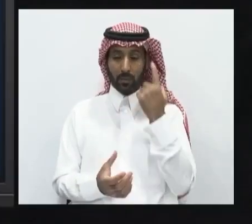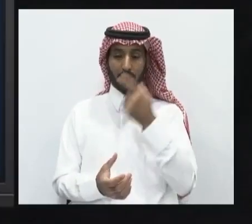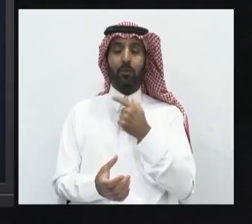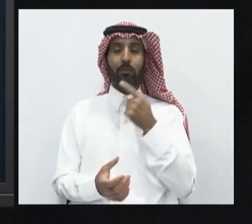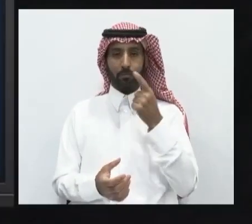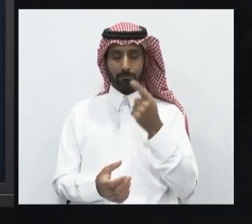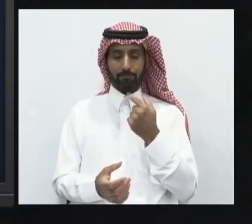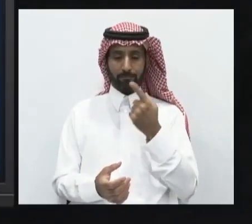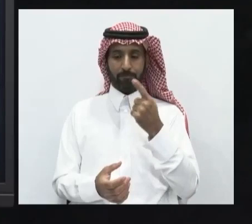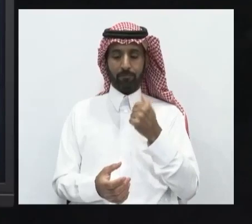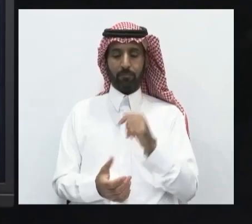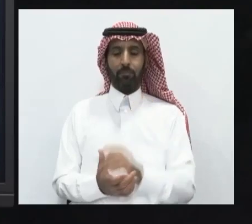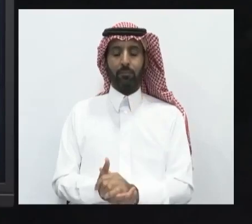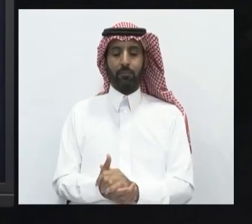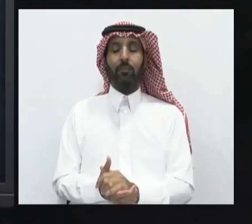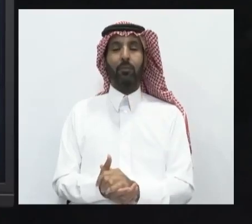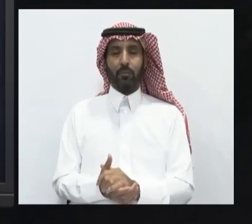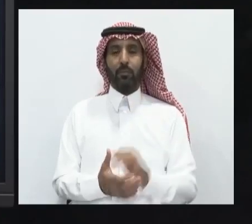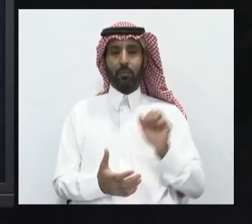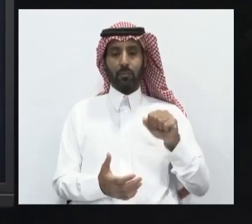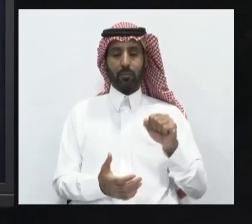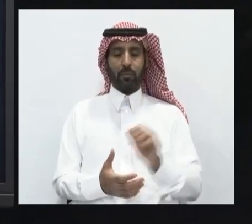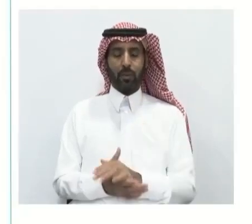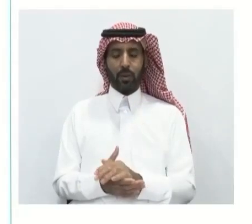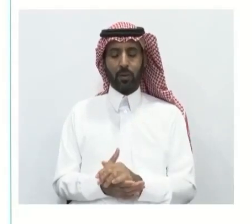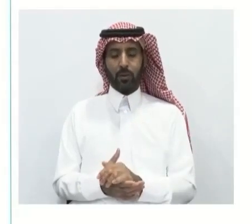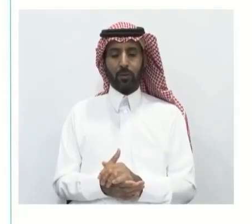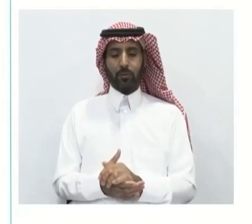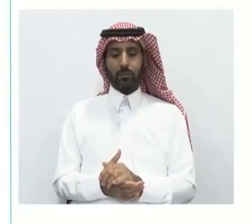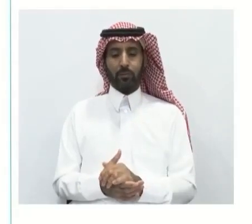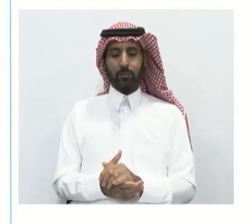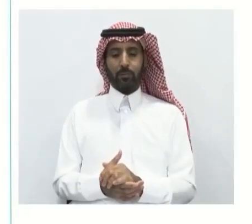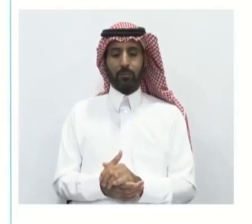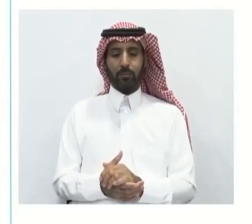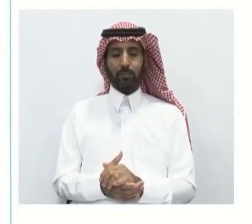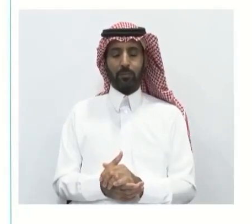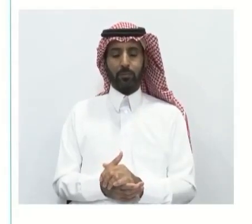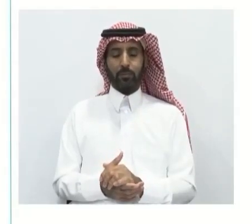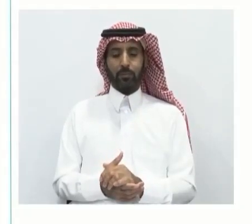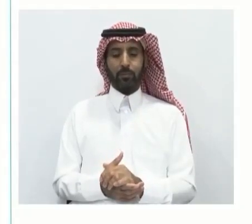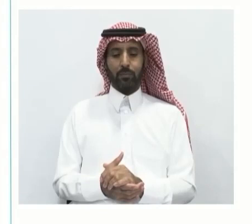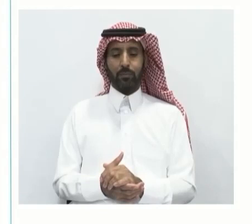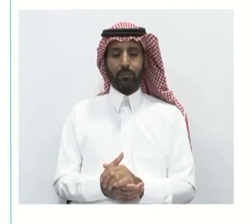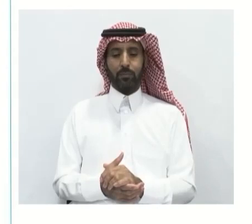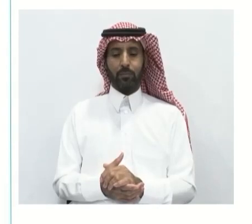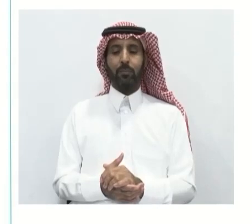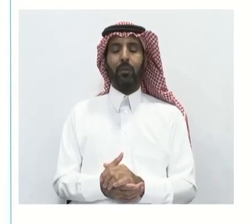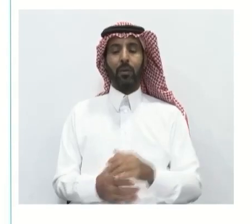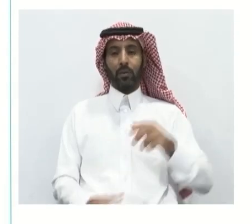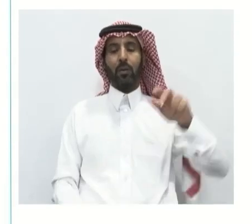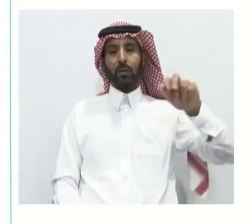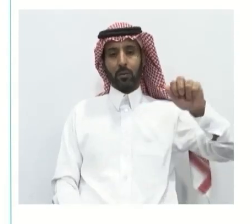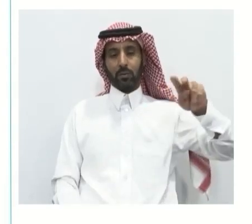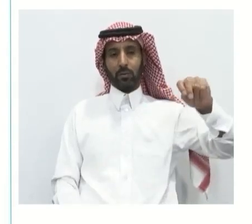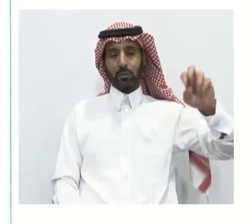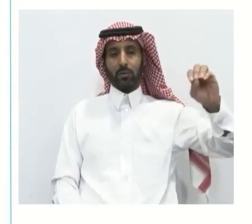and down to agree. I think this is an easy one. It's the word, yes, nod